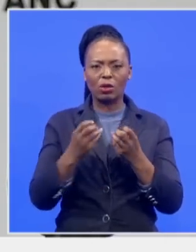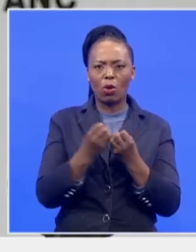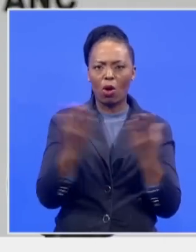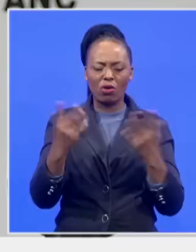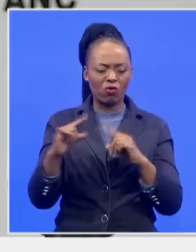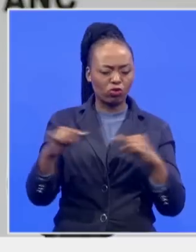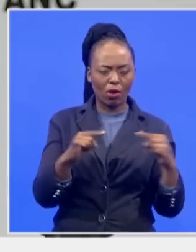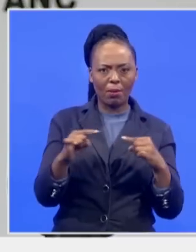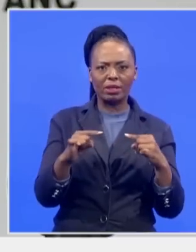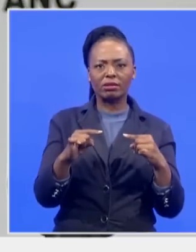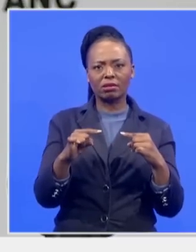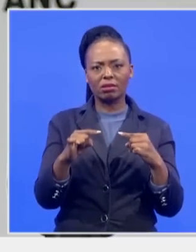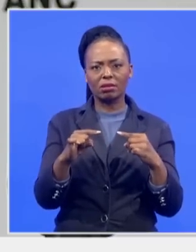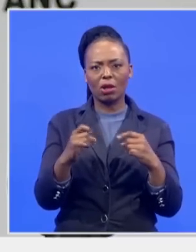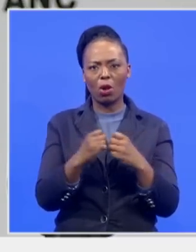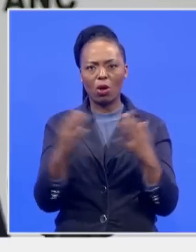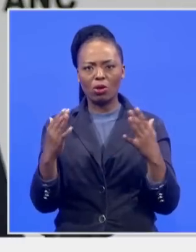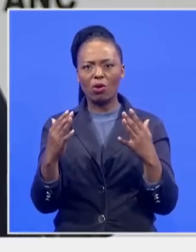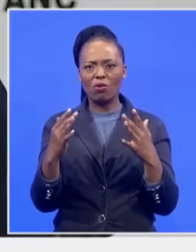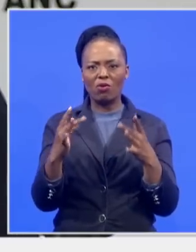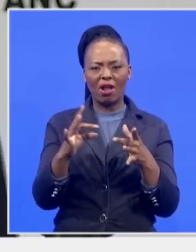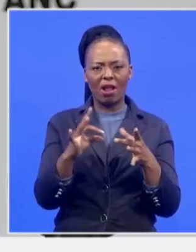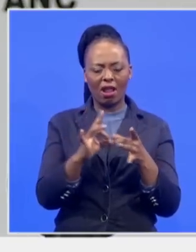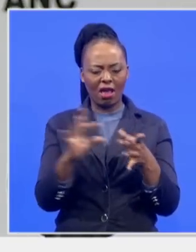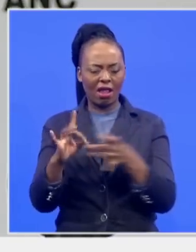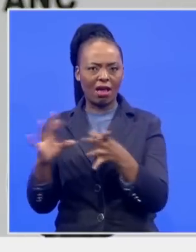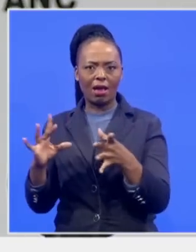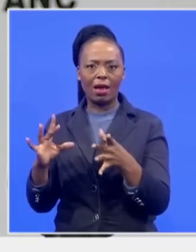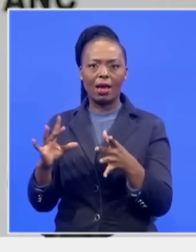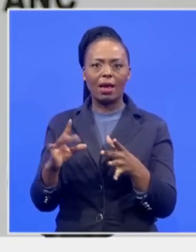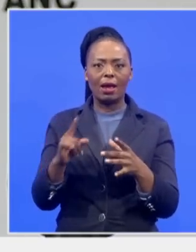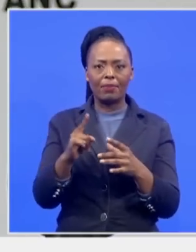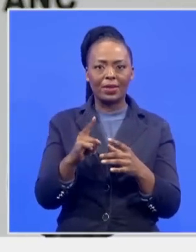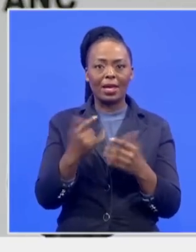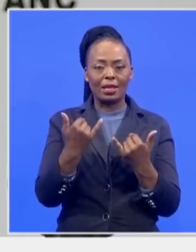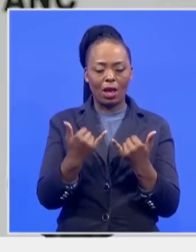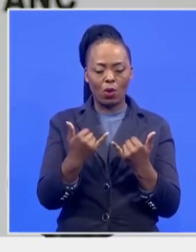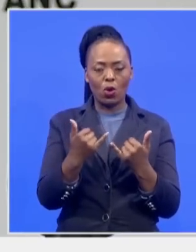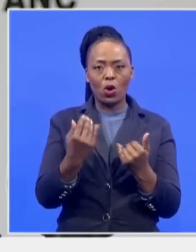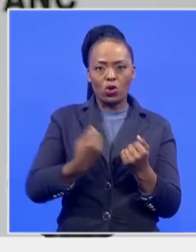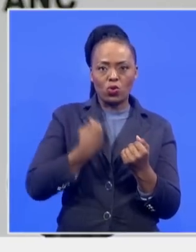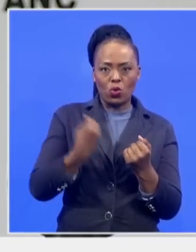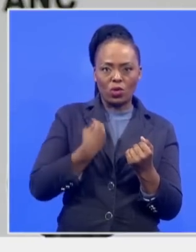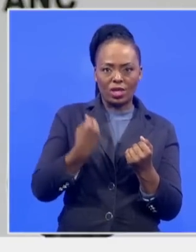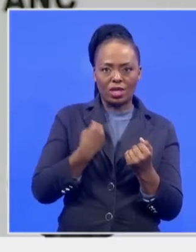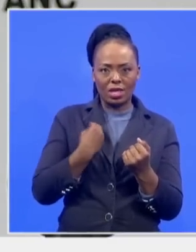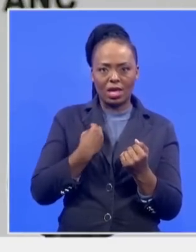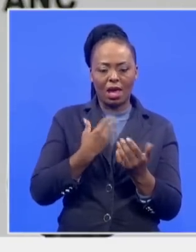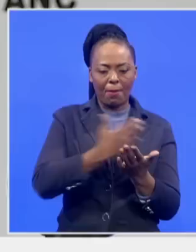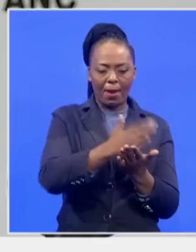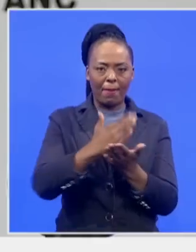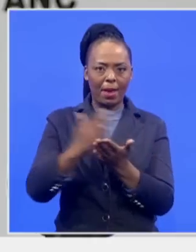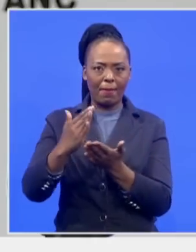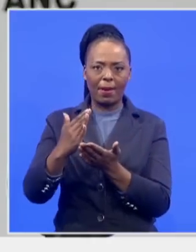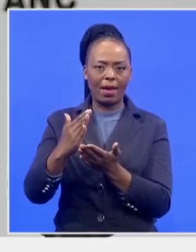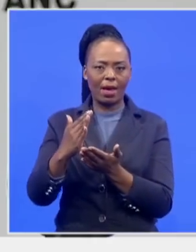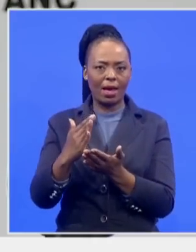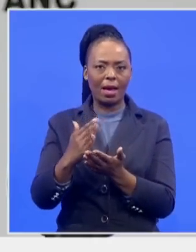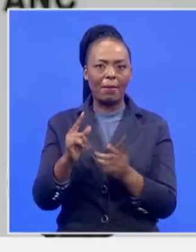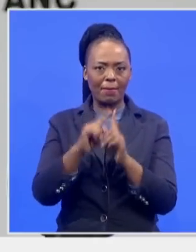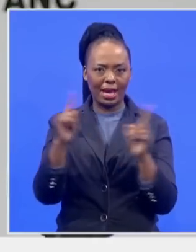that. So it was not disbanded. The Youth League was disbanded once. What the NEC will do will